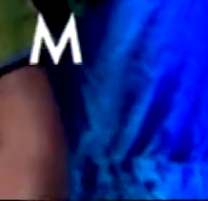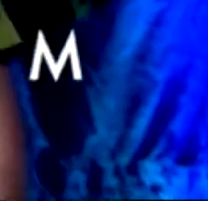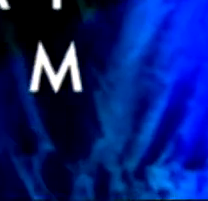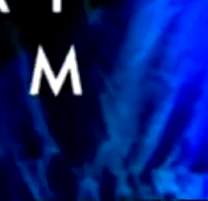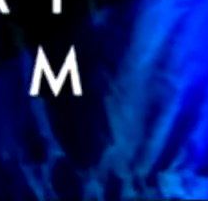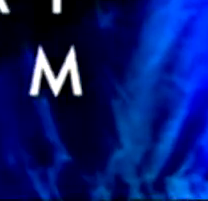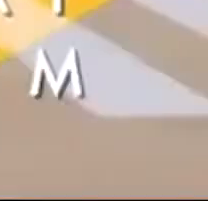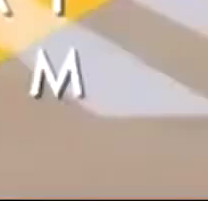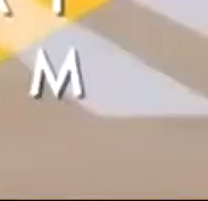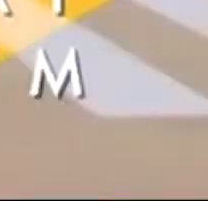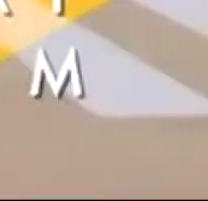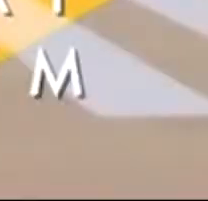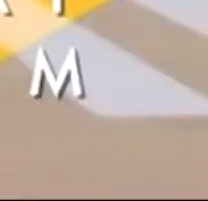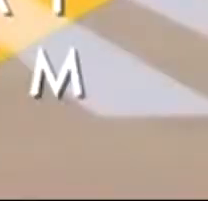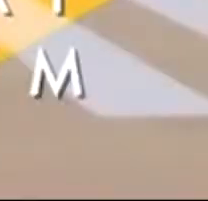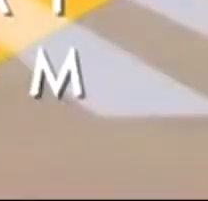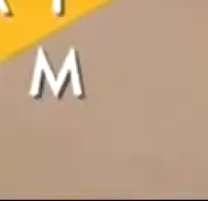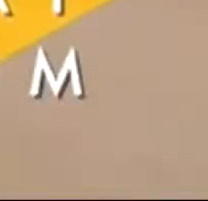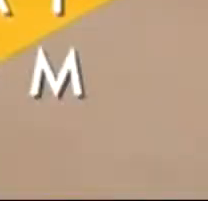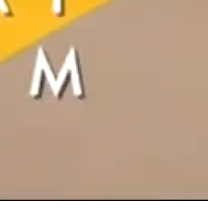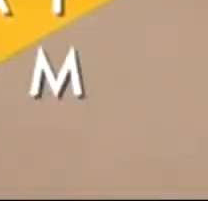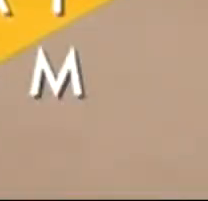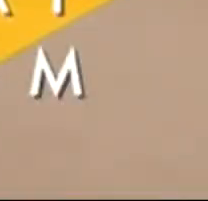Chapa. Mwah.